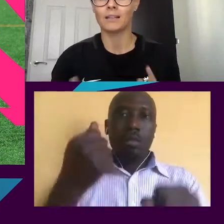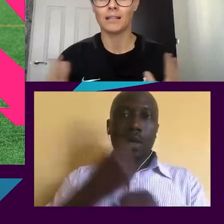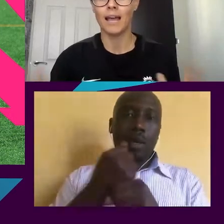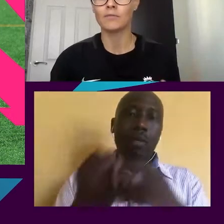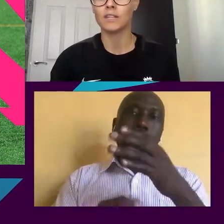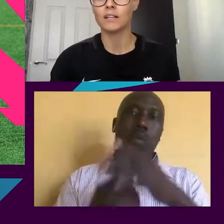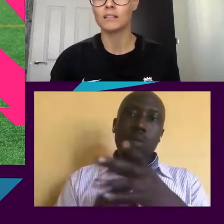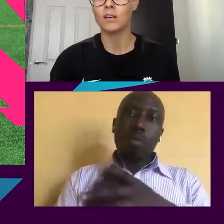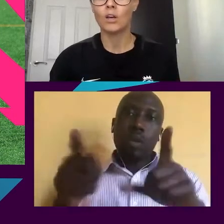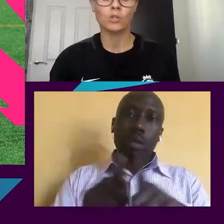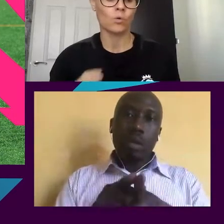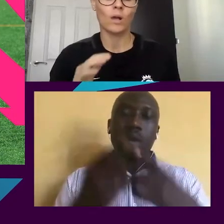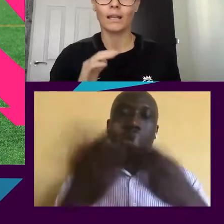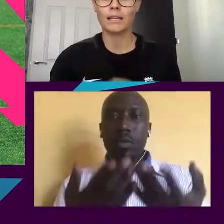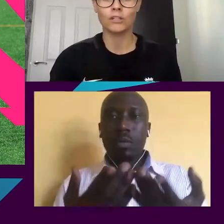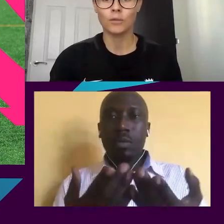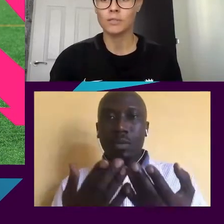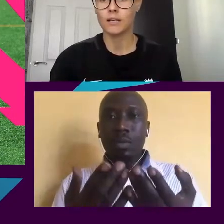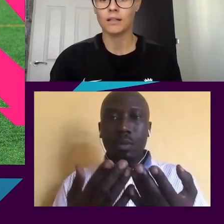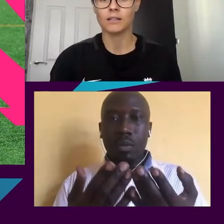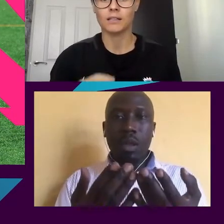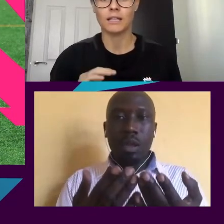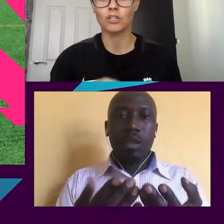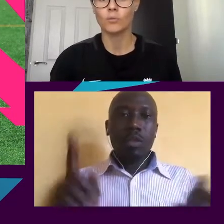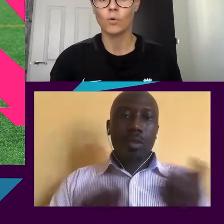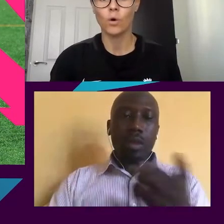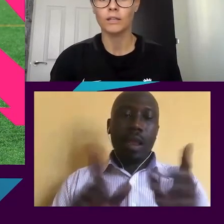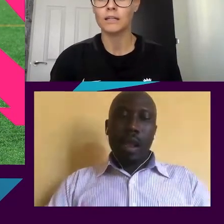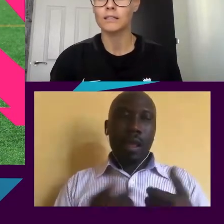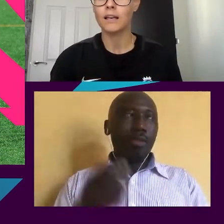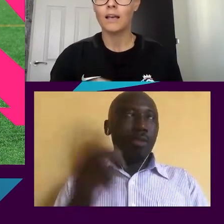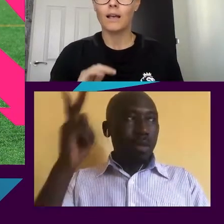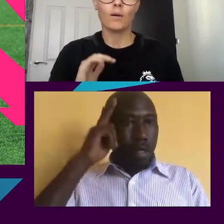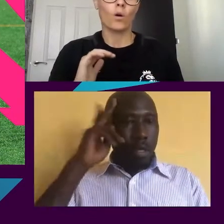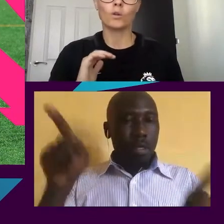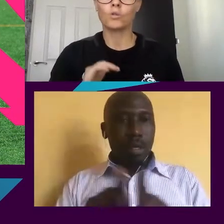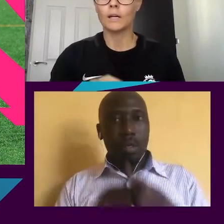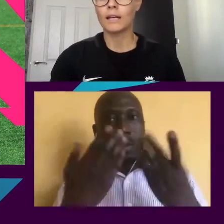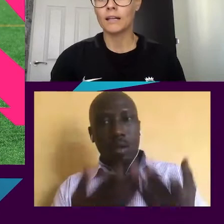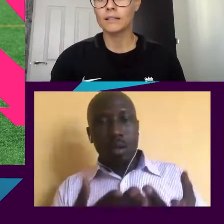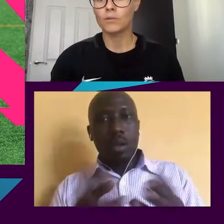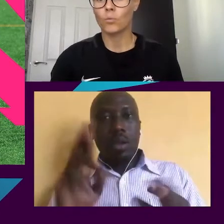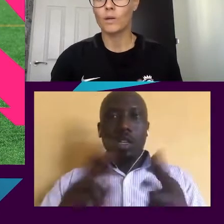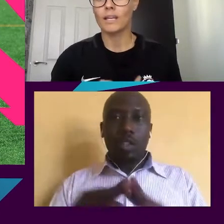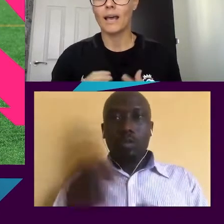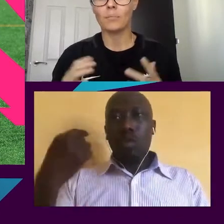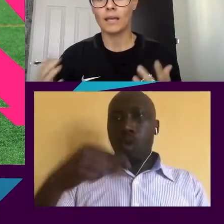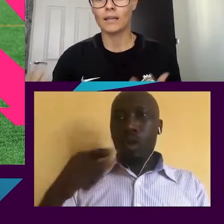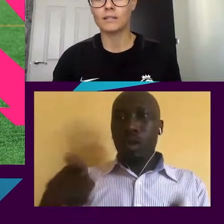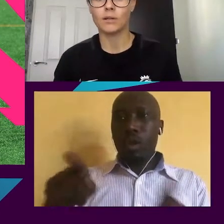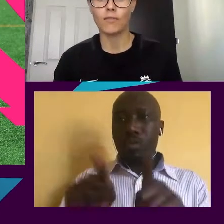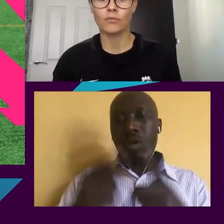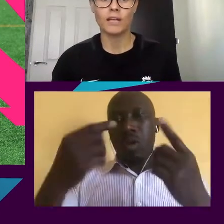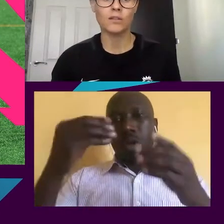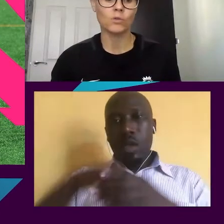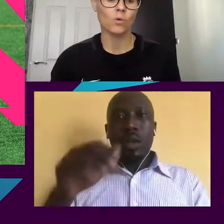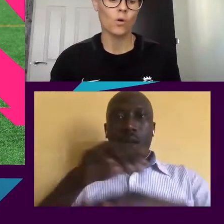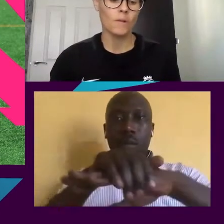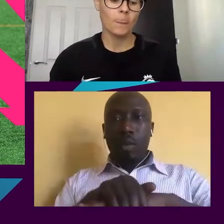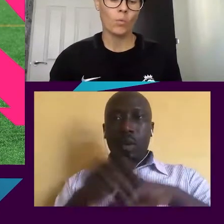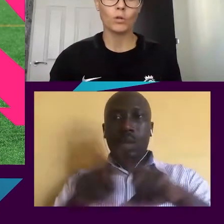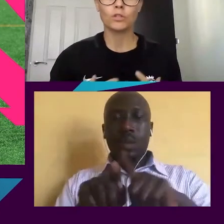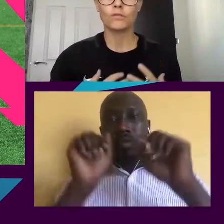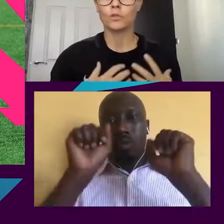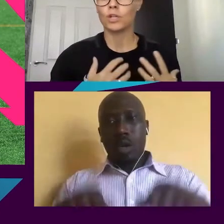expend life skills. So leadership skills, leadership qualities. Also in England, we get paid to be a referee.